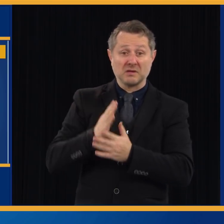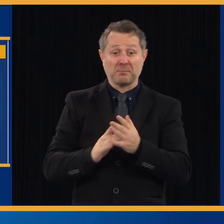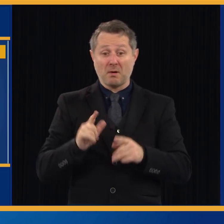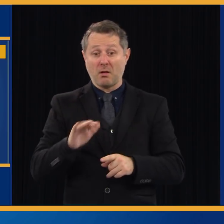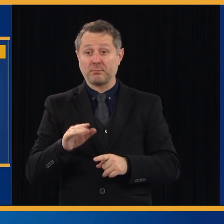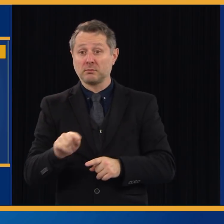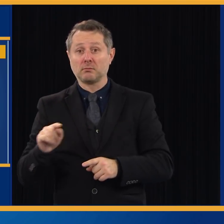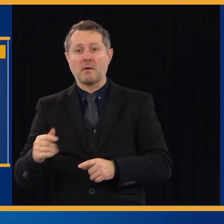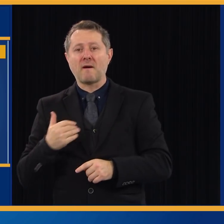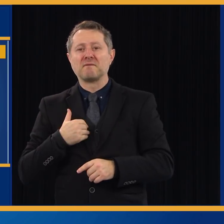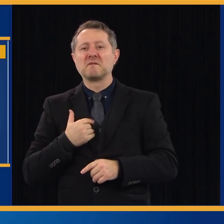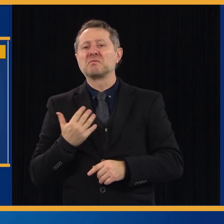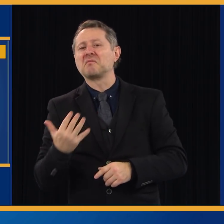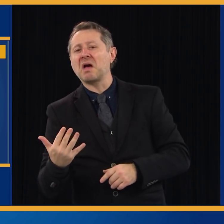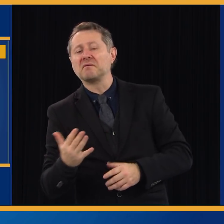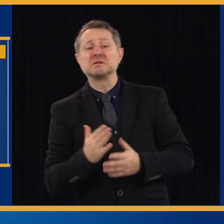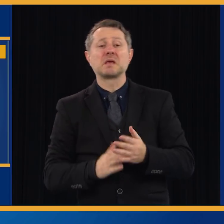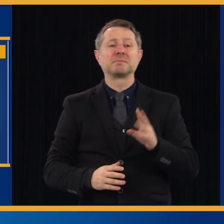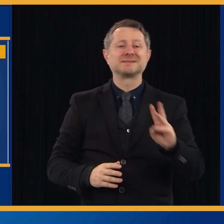6 different